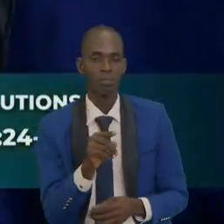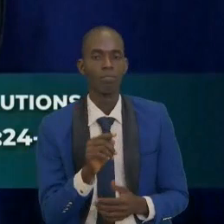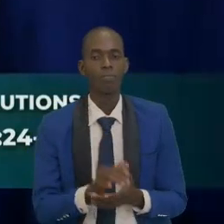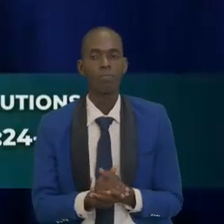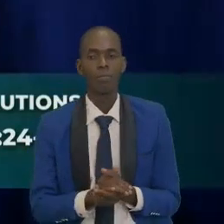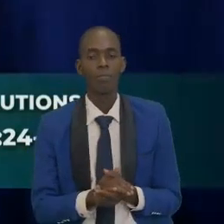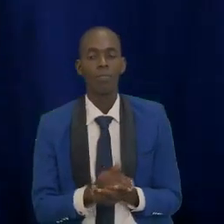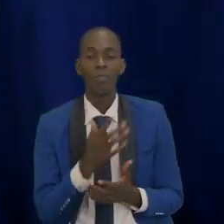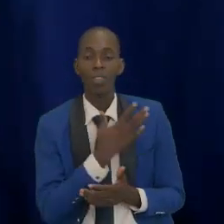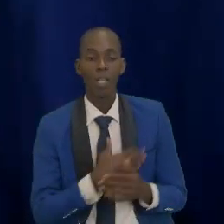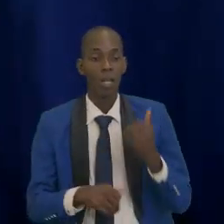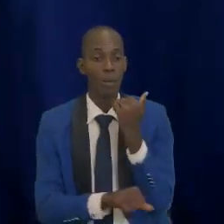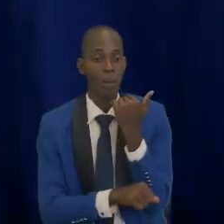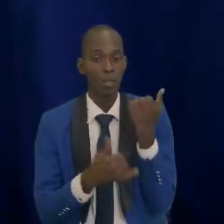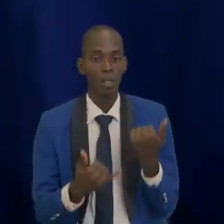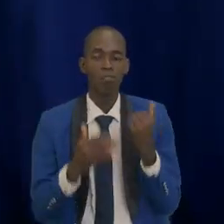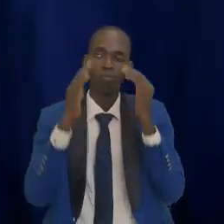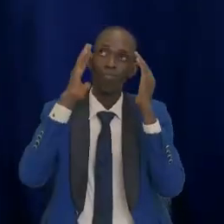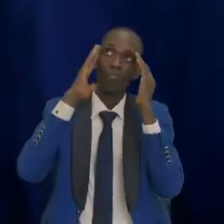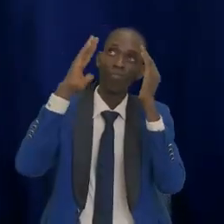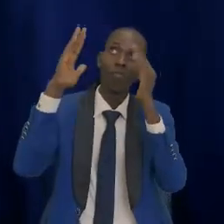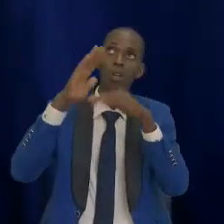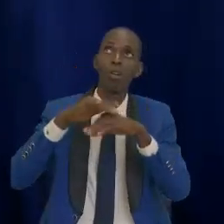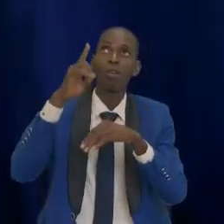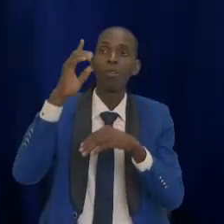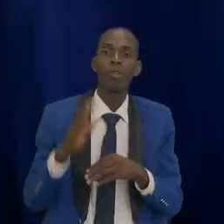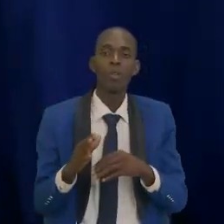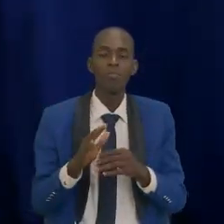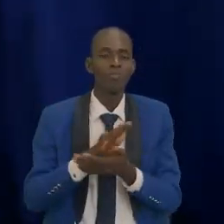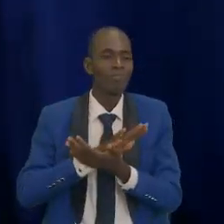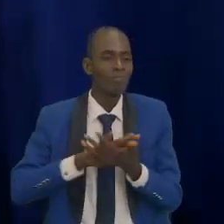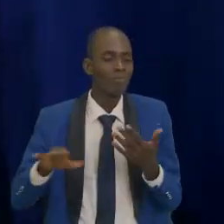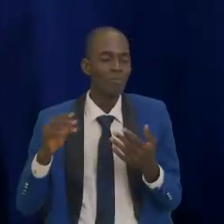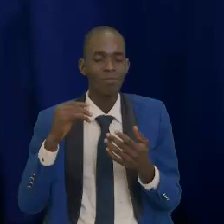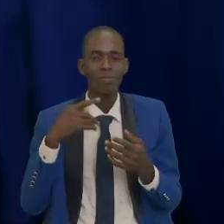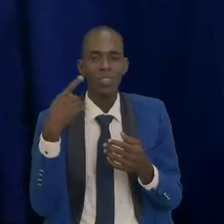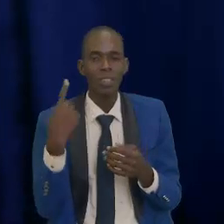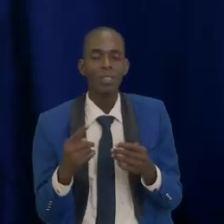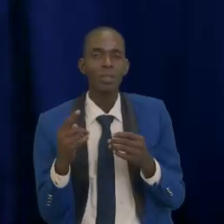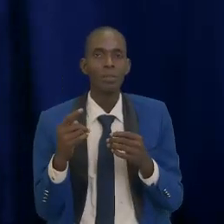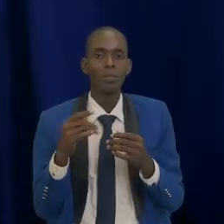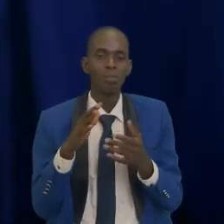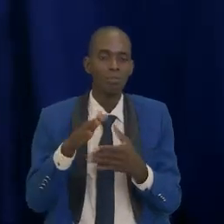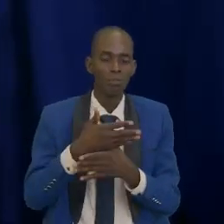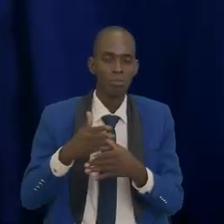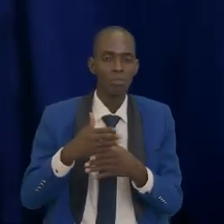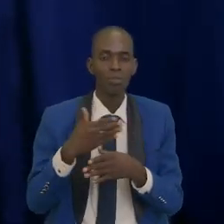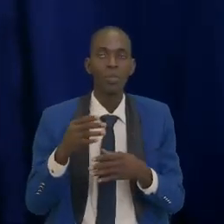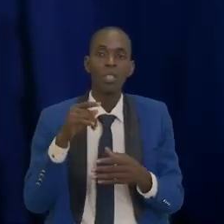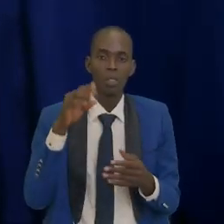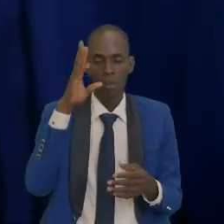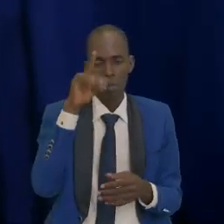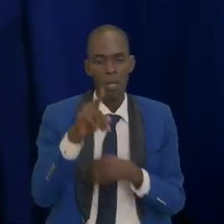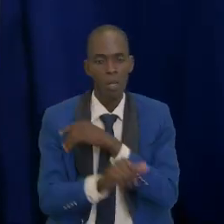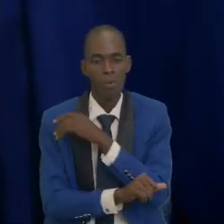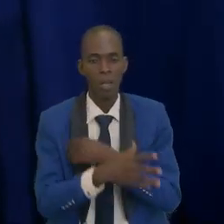and he looked unto God he cleared the air between him and the almighty God